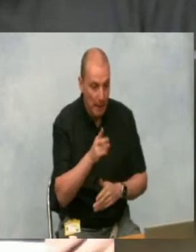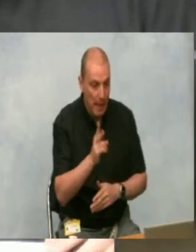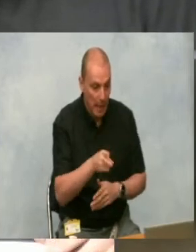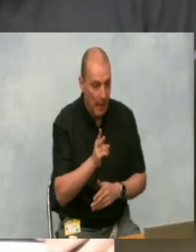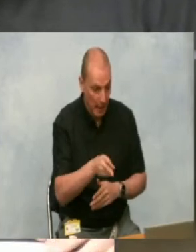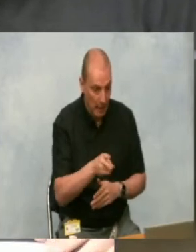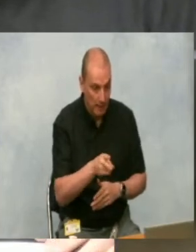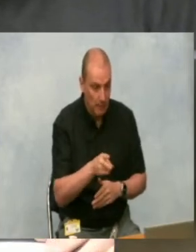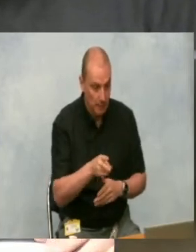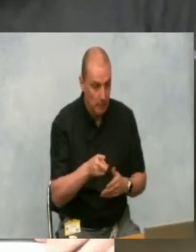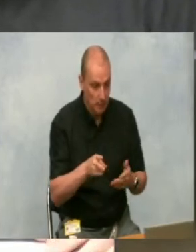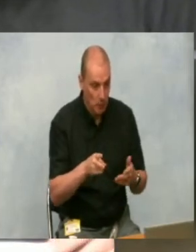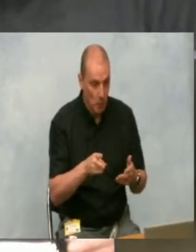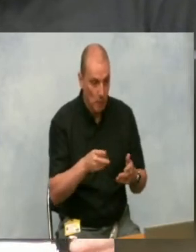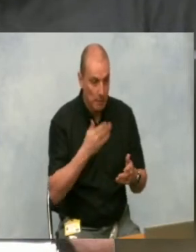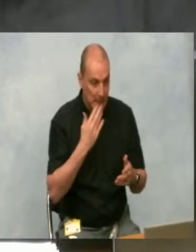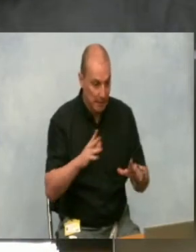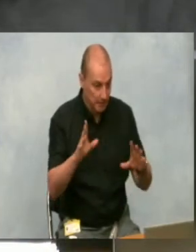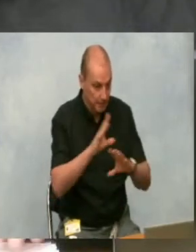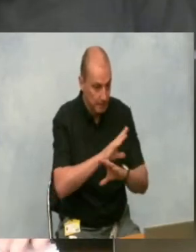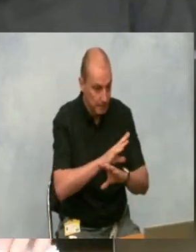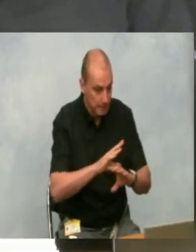to anybody who's chairing meetings in the future.